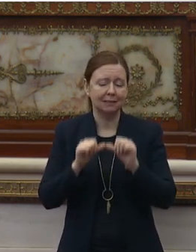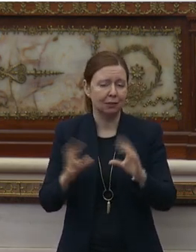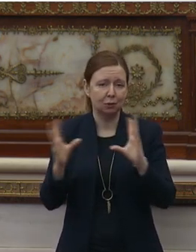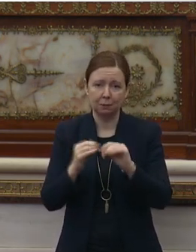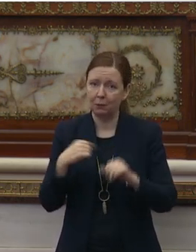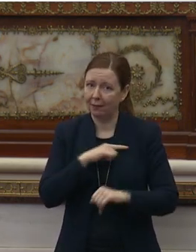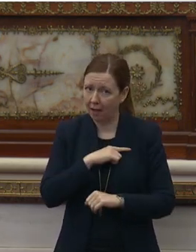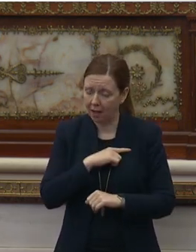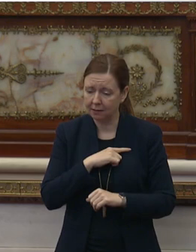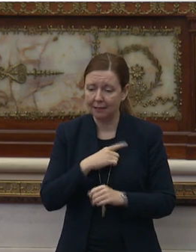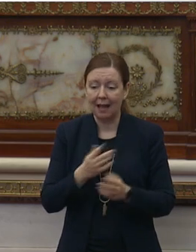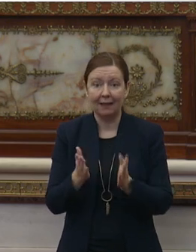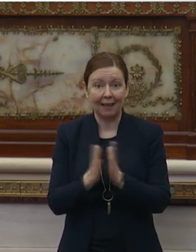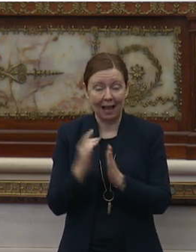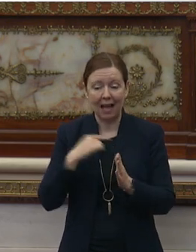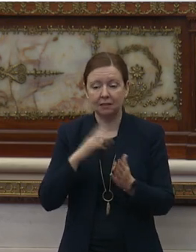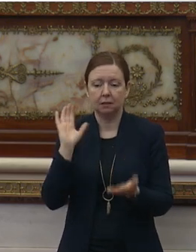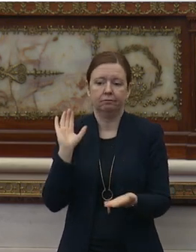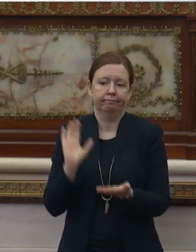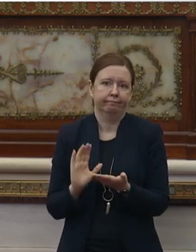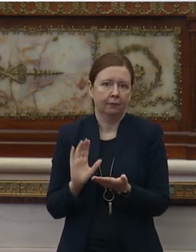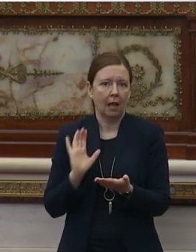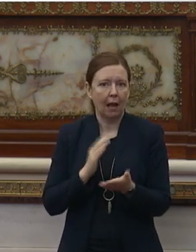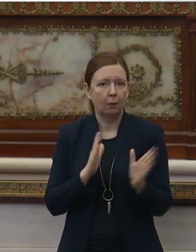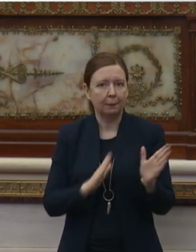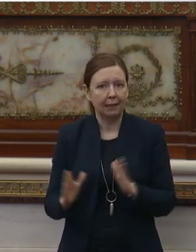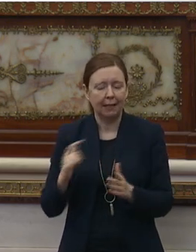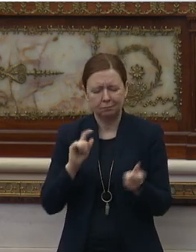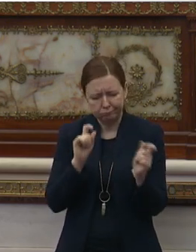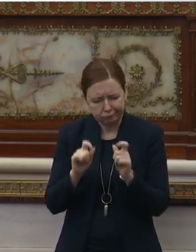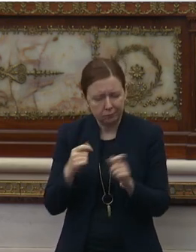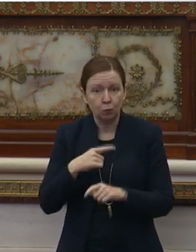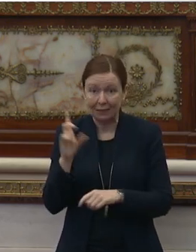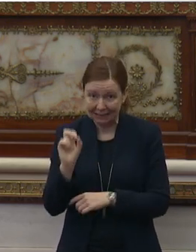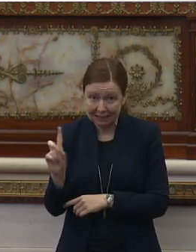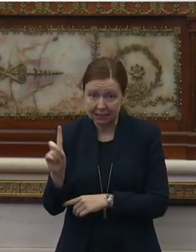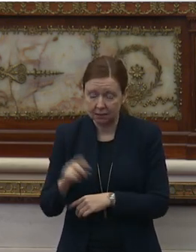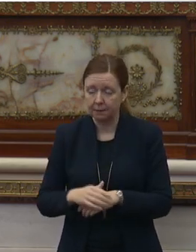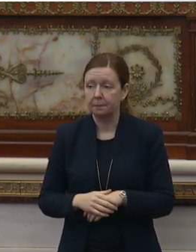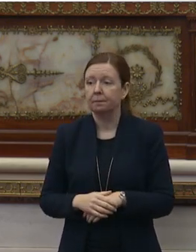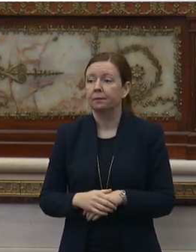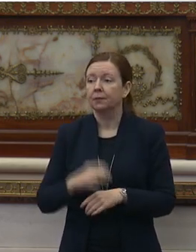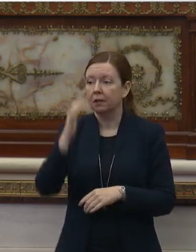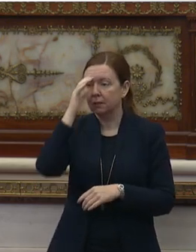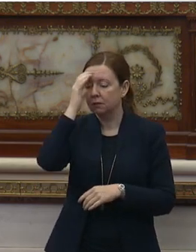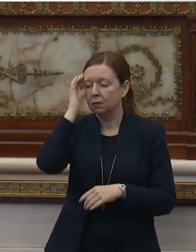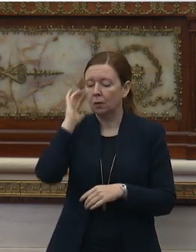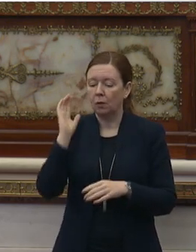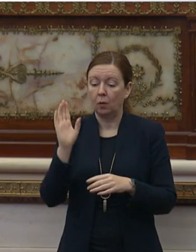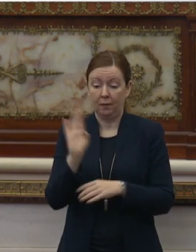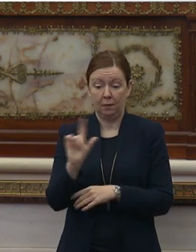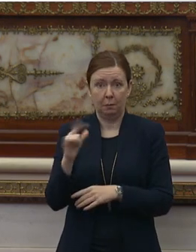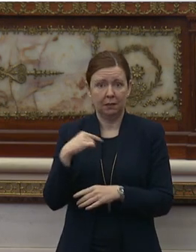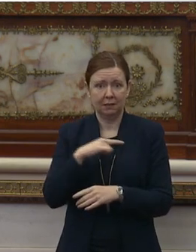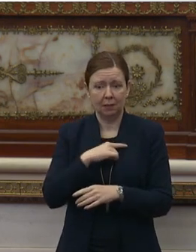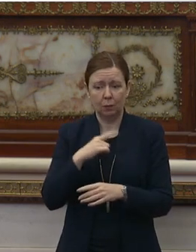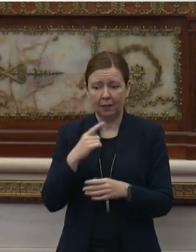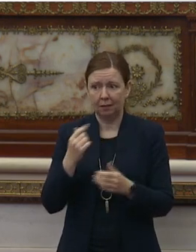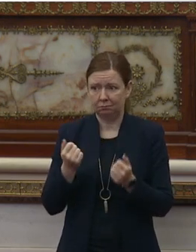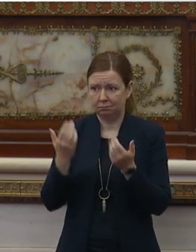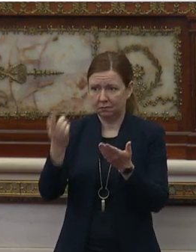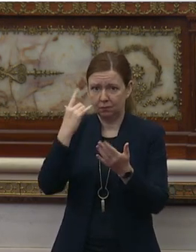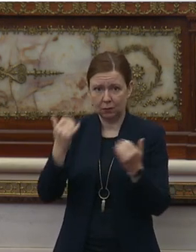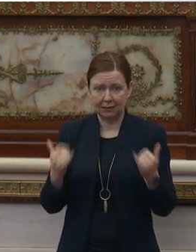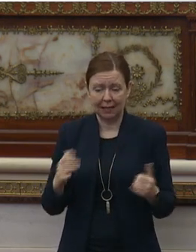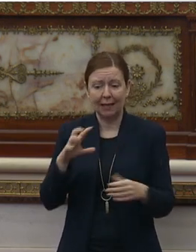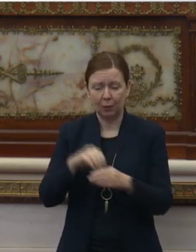us, and they asked us to scale back our plan, and we did. And so the bills that we have come for today,